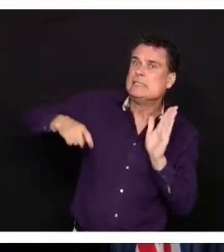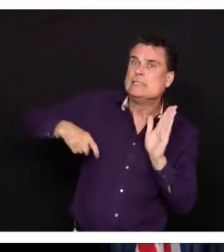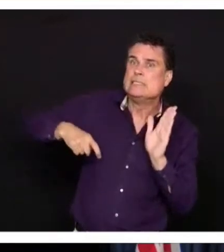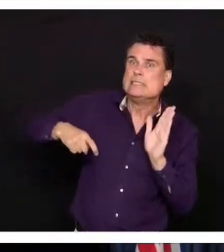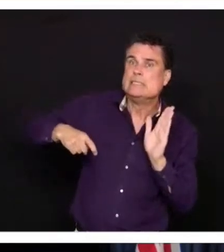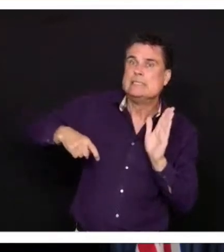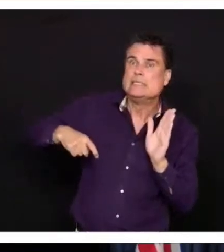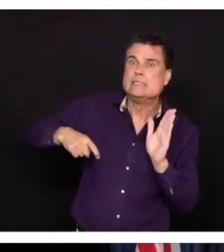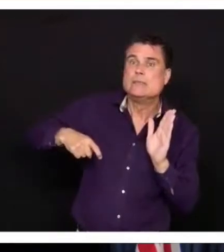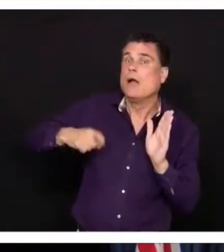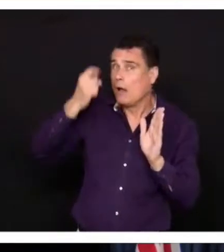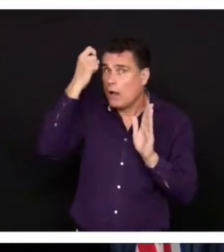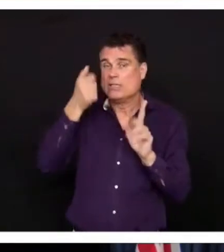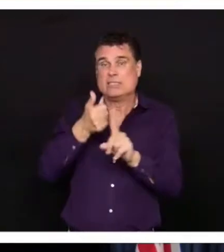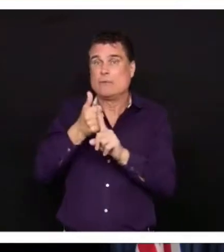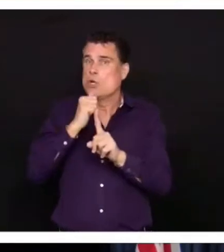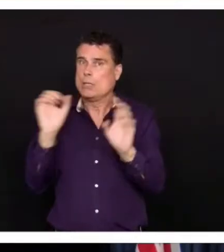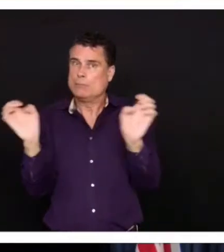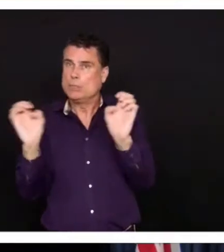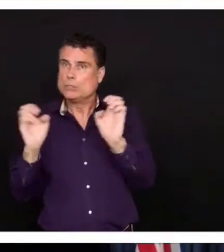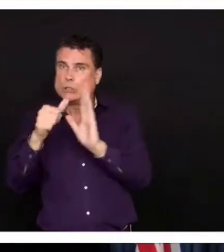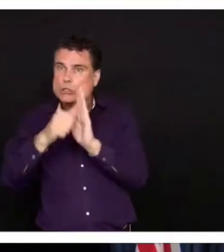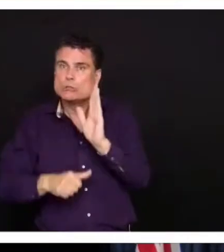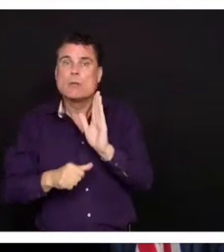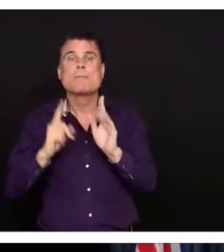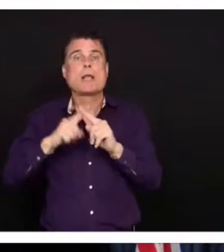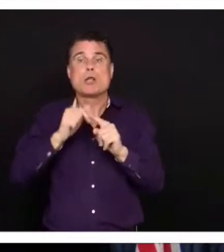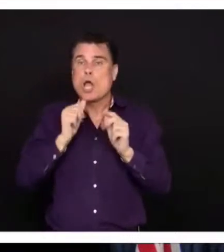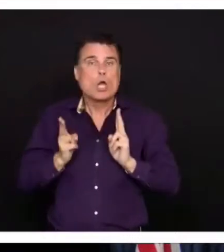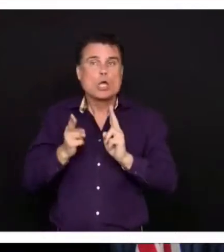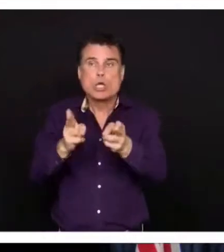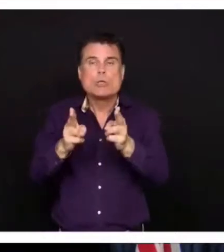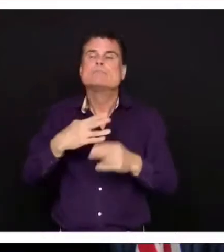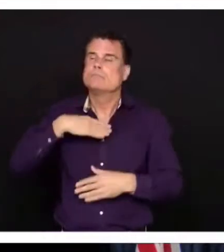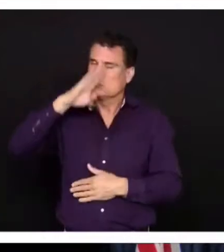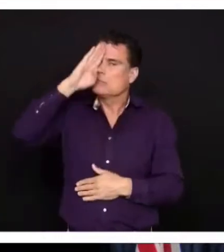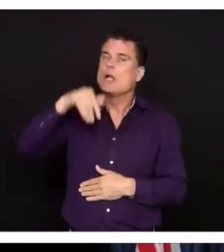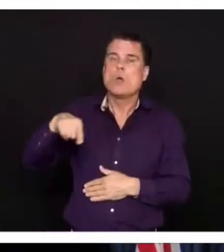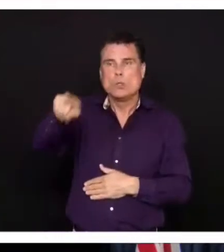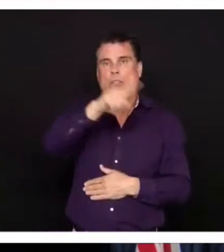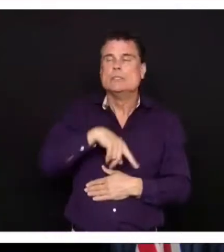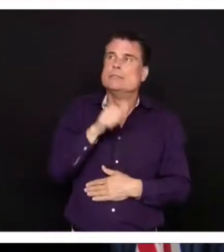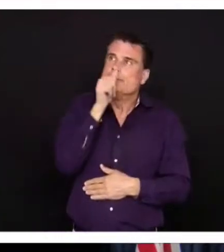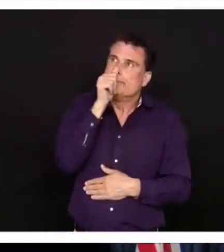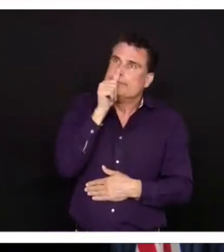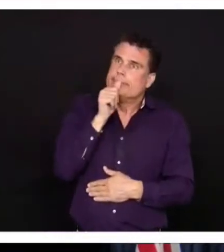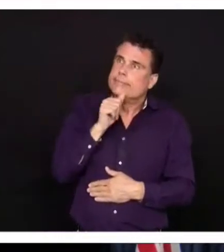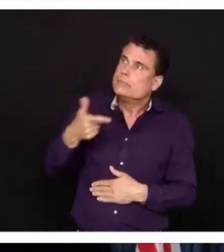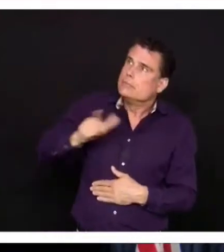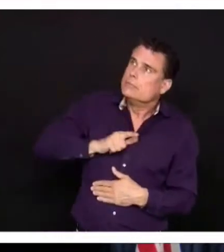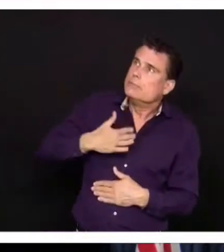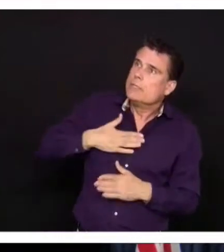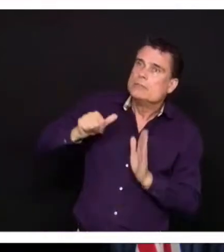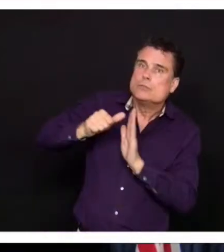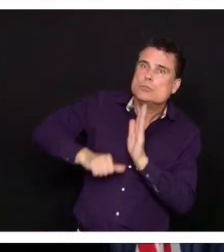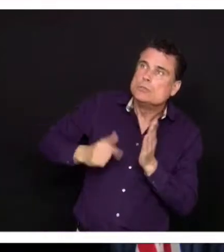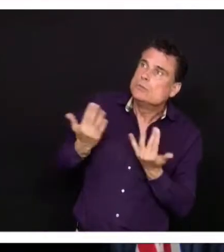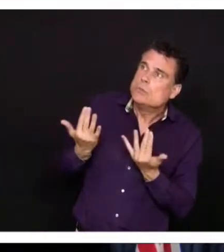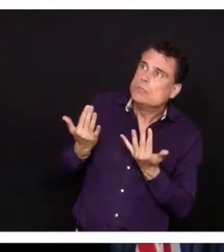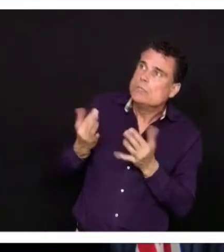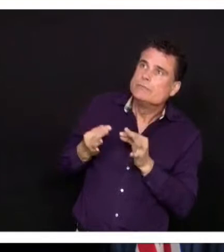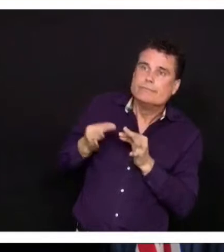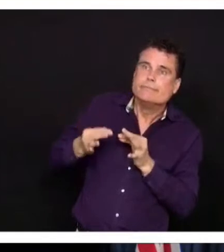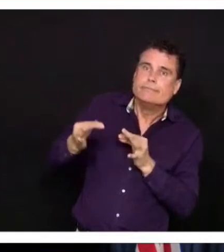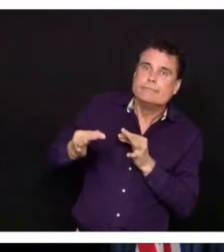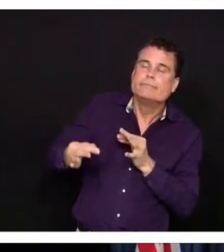a plan at some point in the future to resume elective surgeries. We believe that will be in May, and we will have more details about that plan